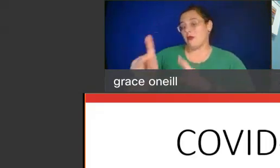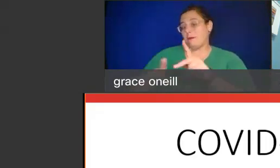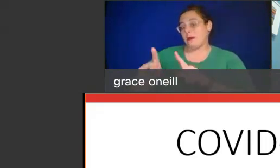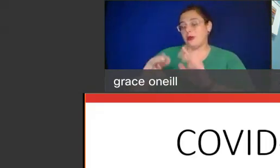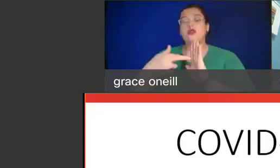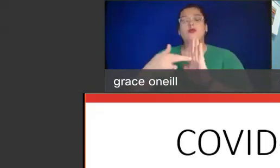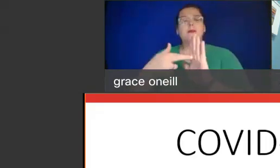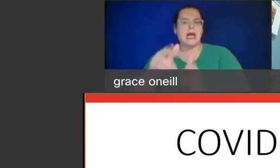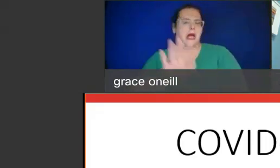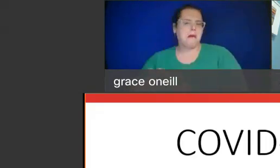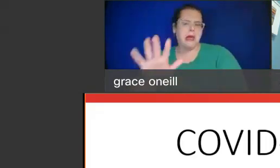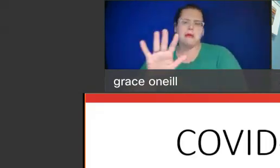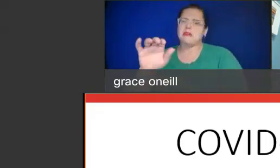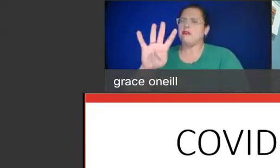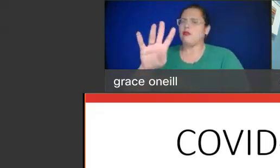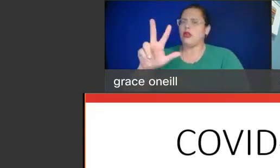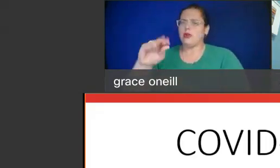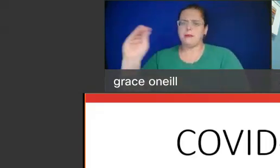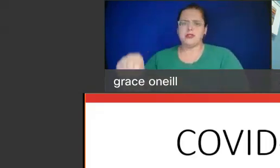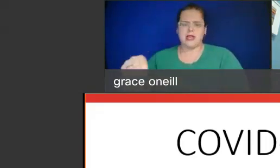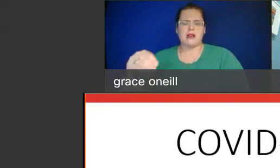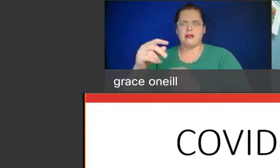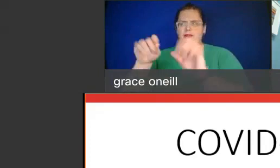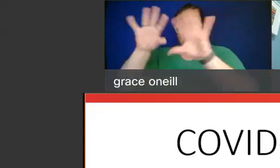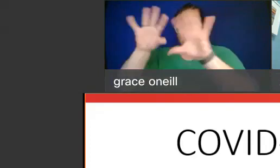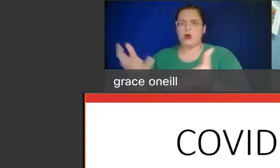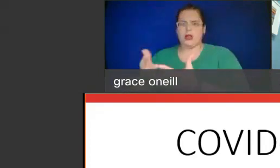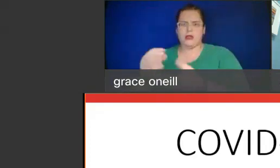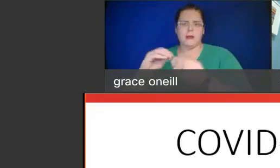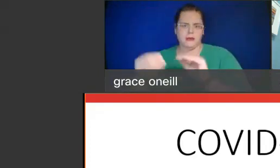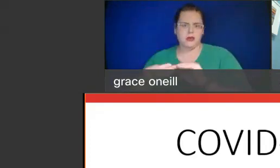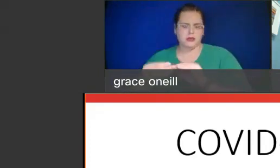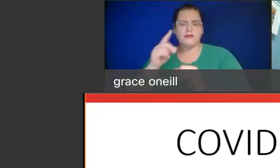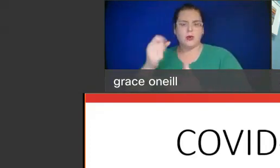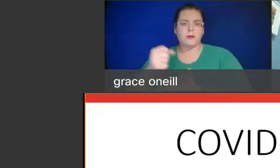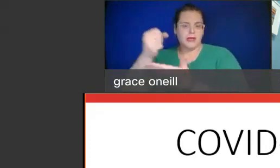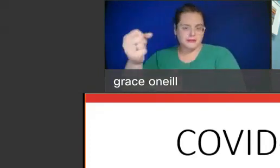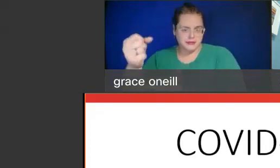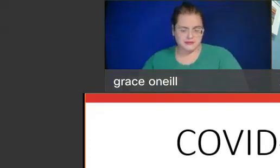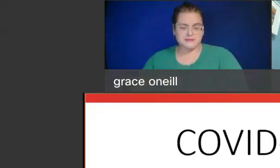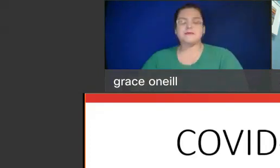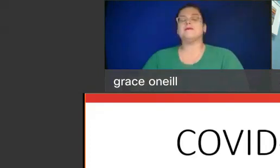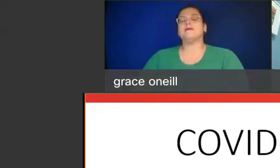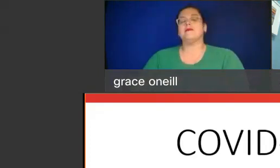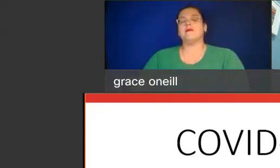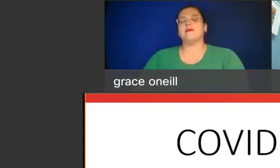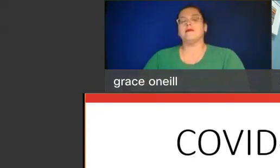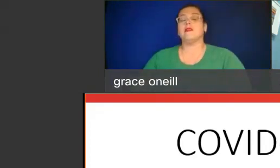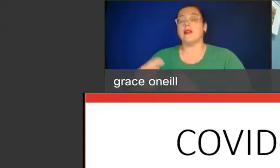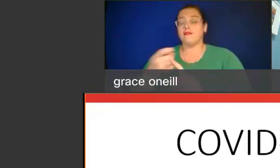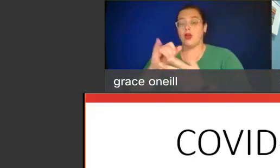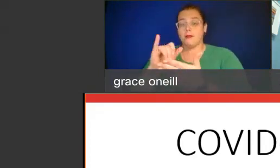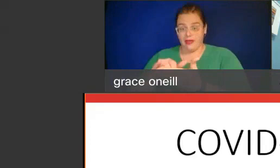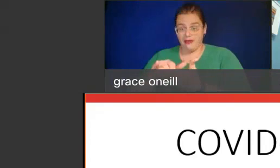43% of people in residential habilitation placements. Of those, there were 3 people who died, but